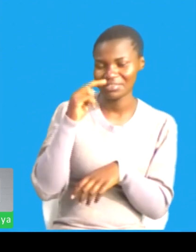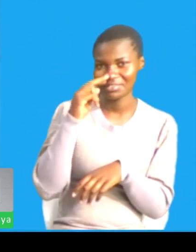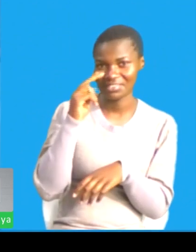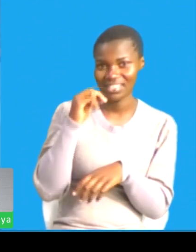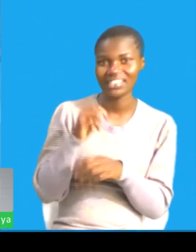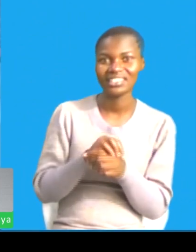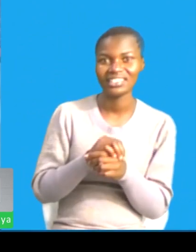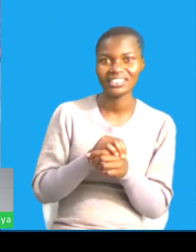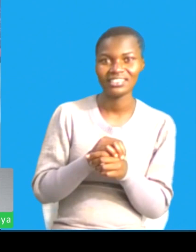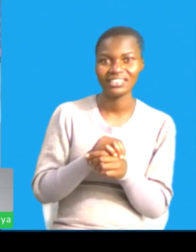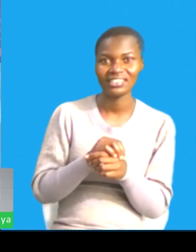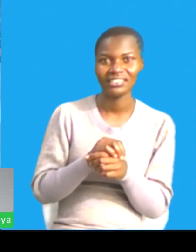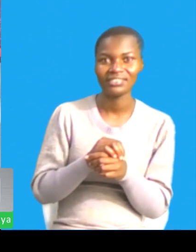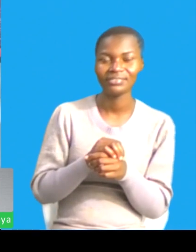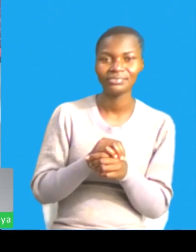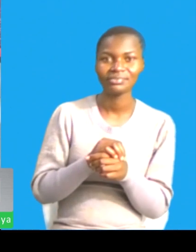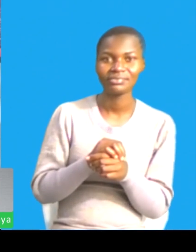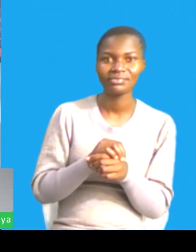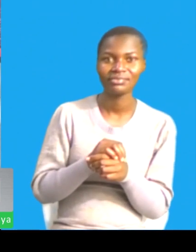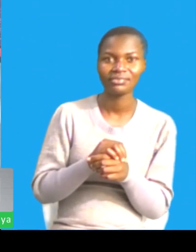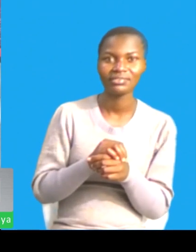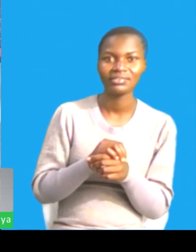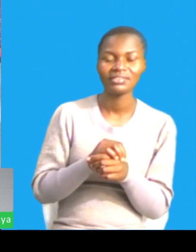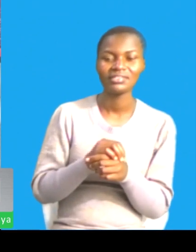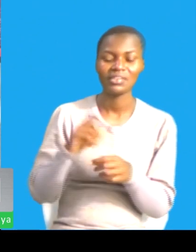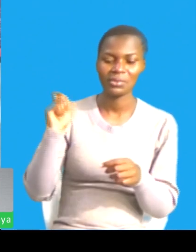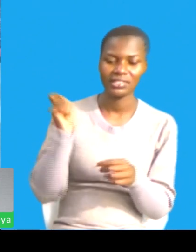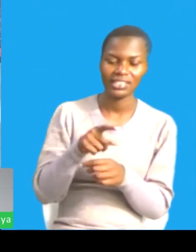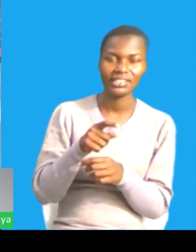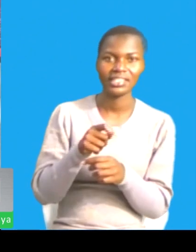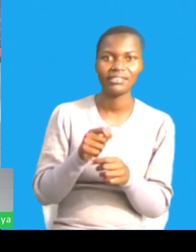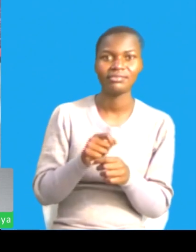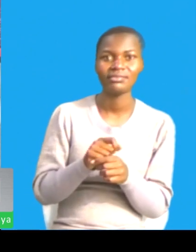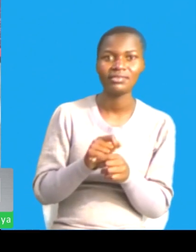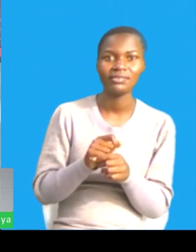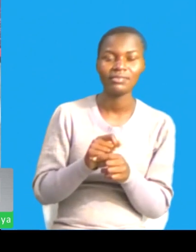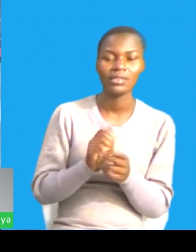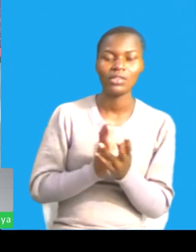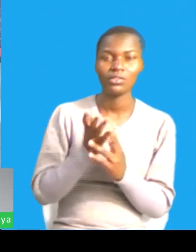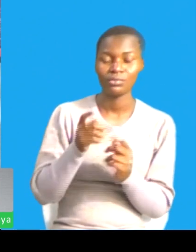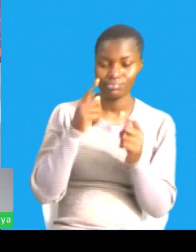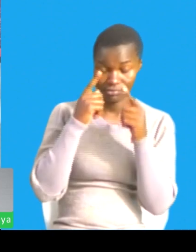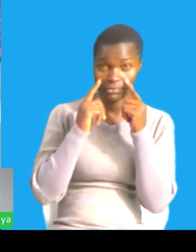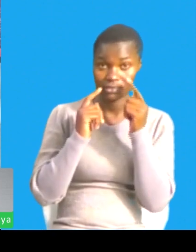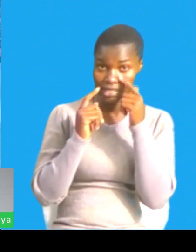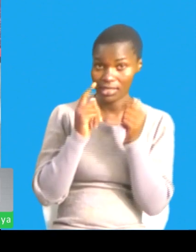He was missed. Was it by a rungu, bullet, or tear gas? Something missed. Just tear gas.